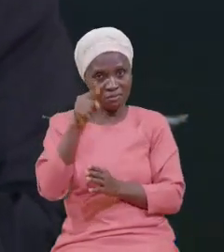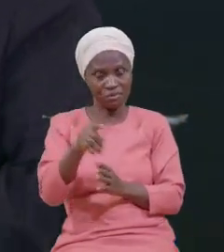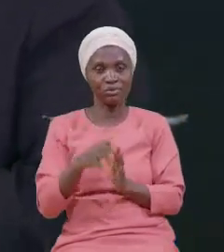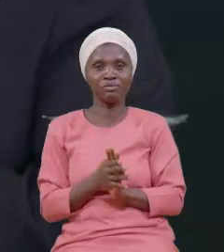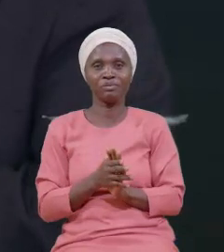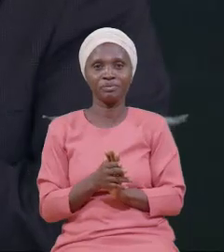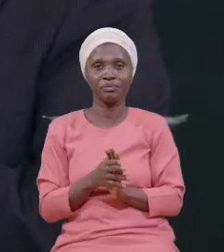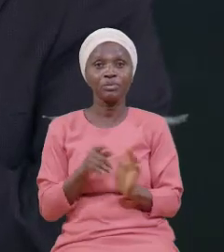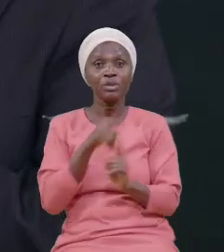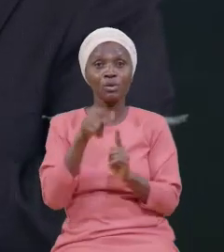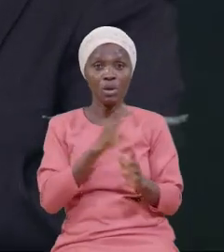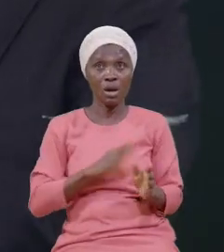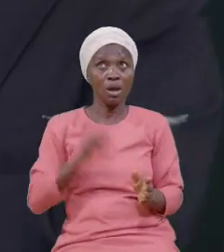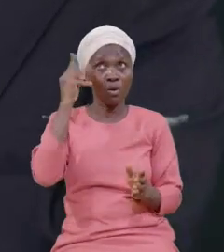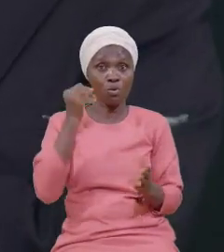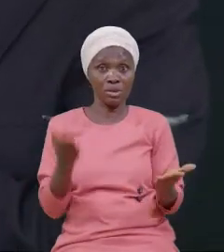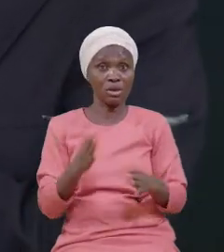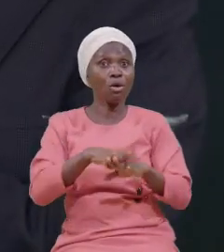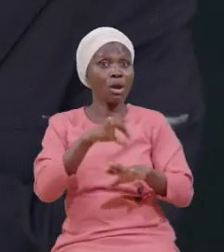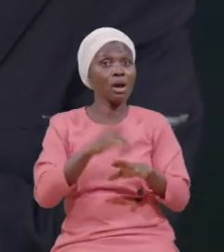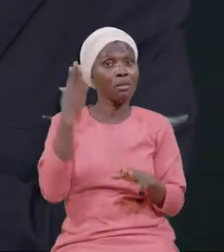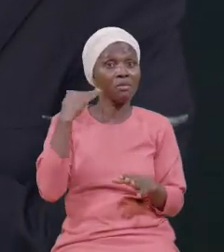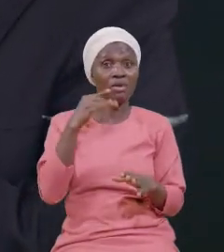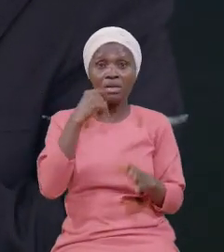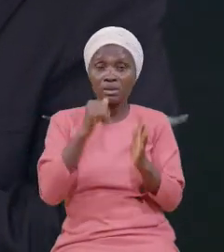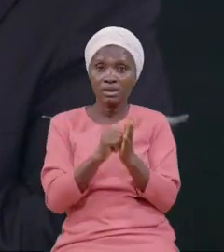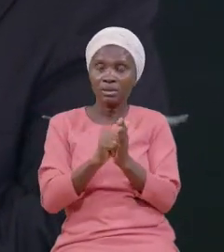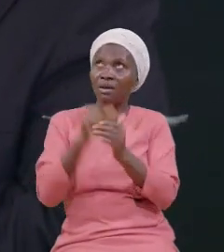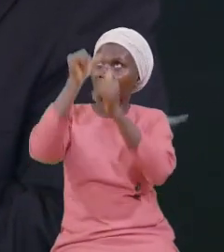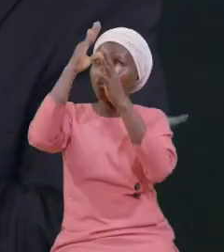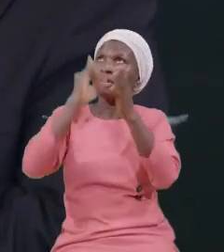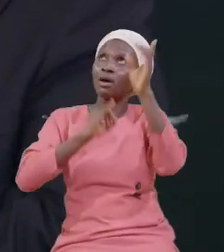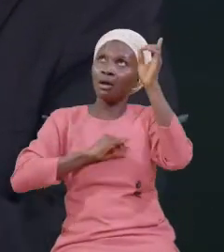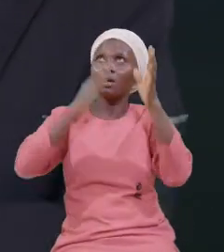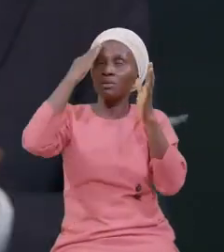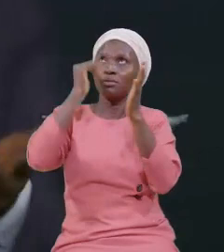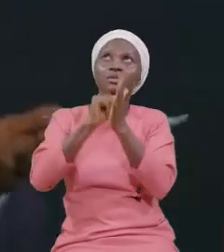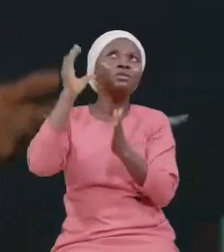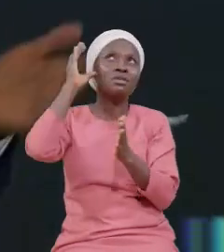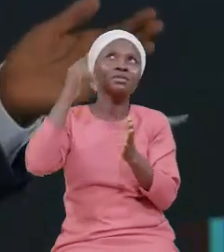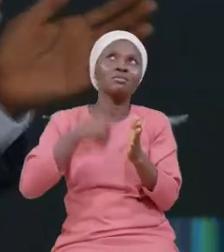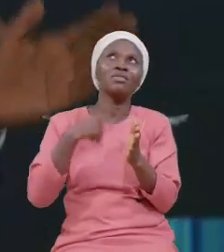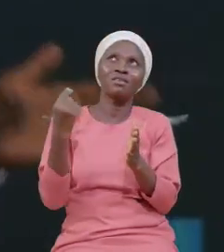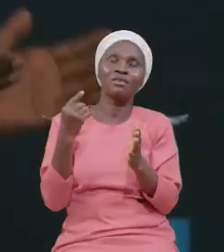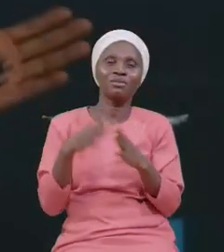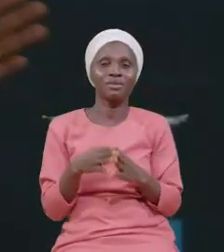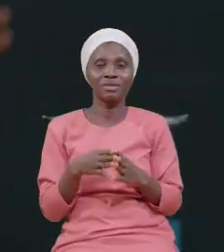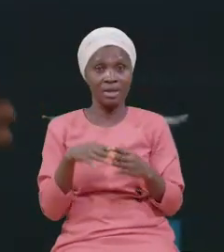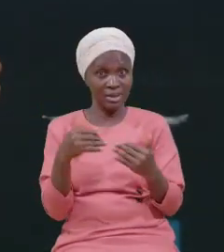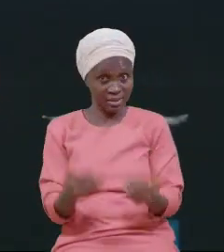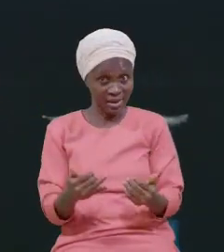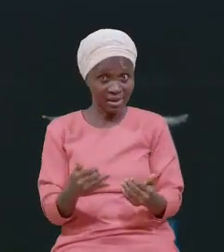on earth, he said, Father, I know that you hear me always. Now it's